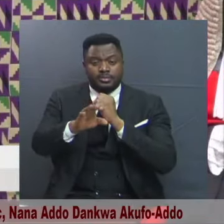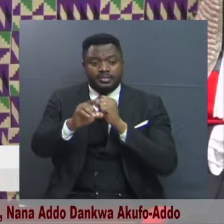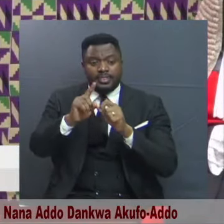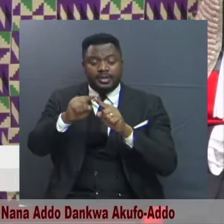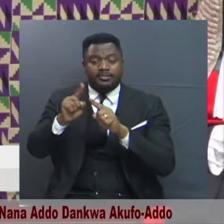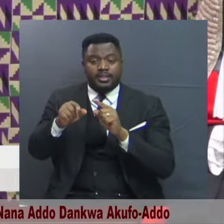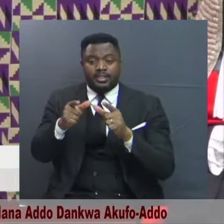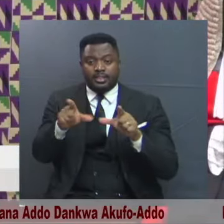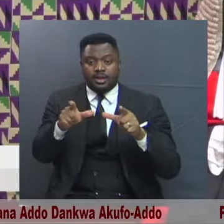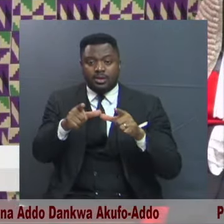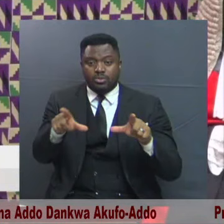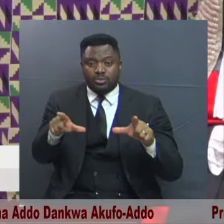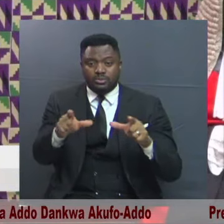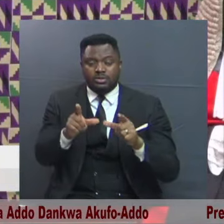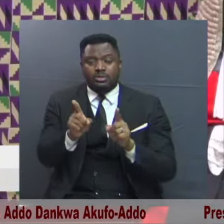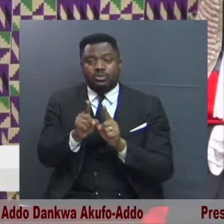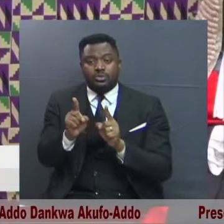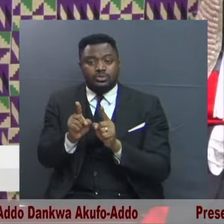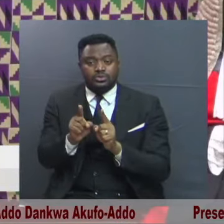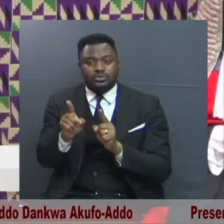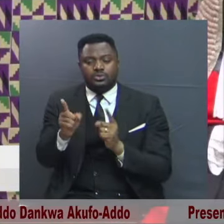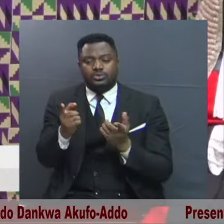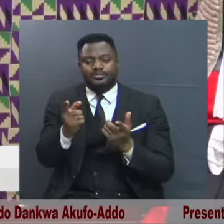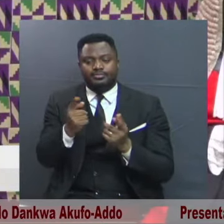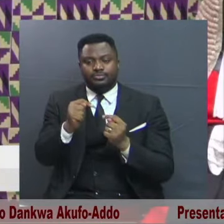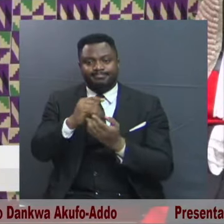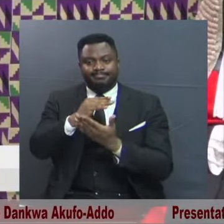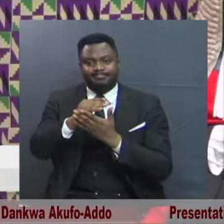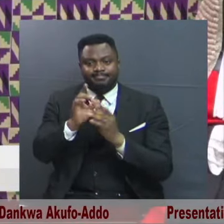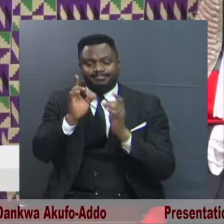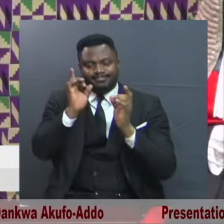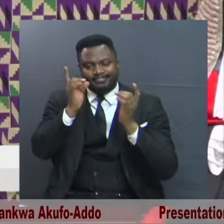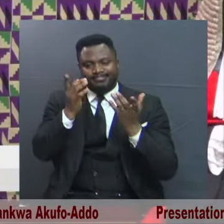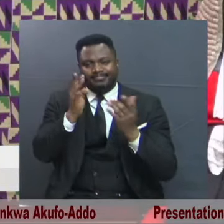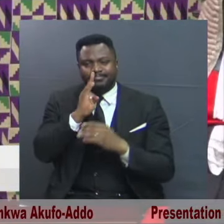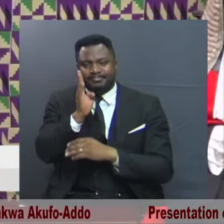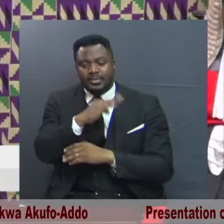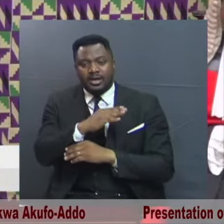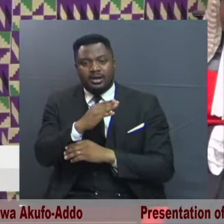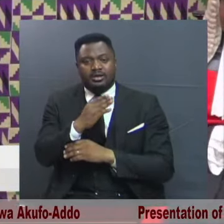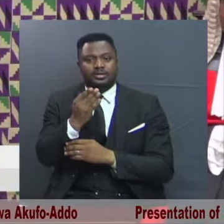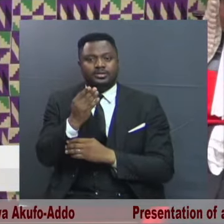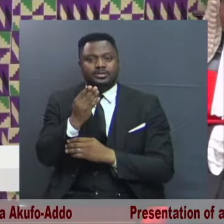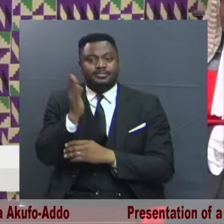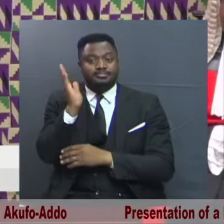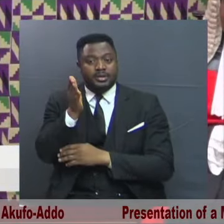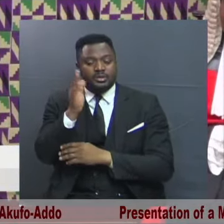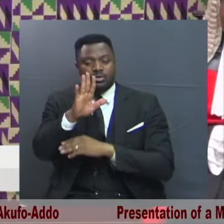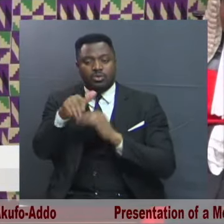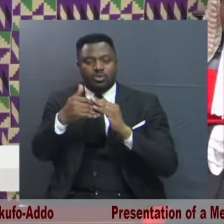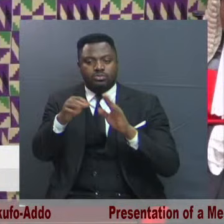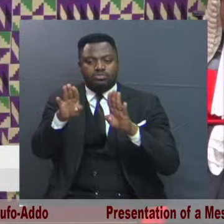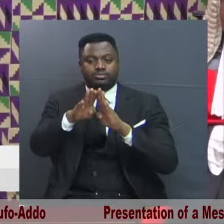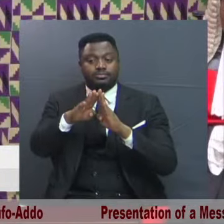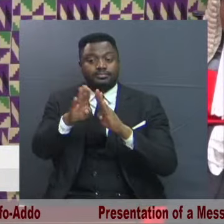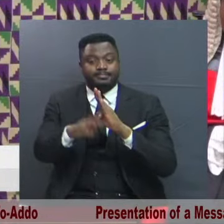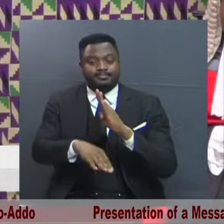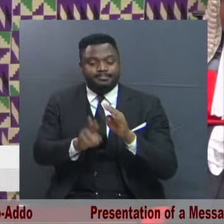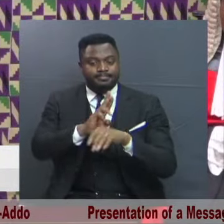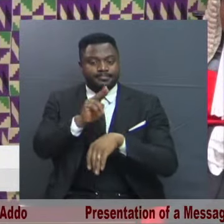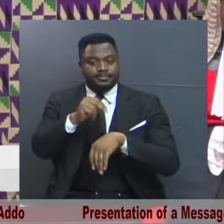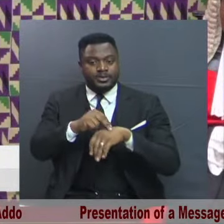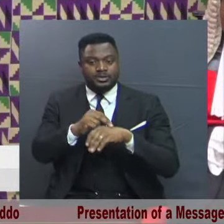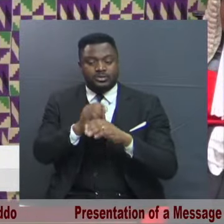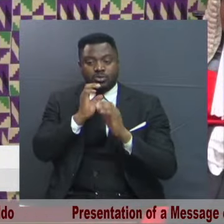language and propagating hate speech have been shut down by the National Communications